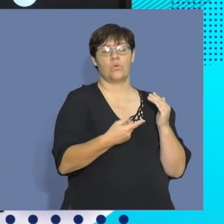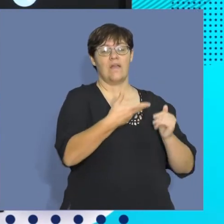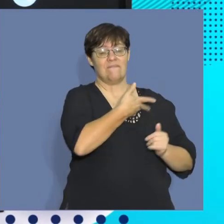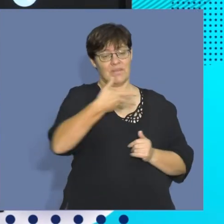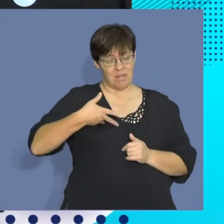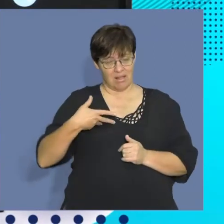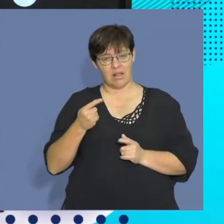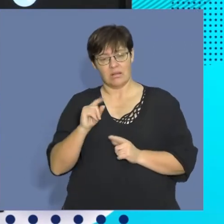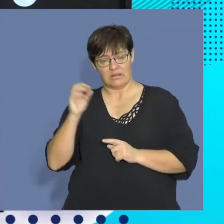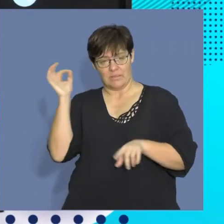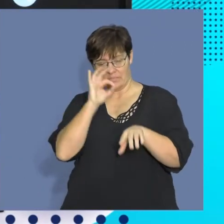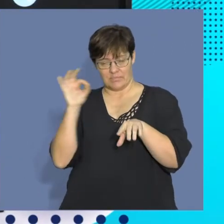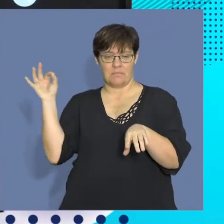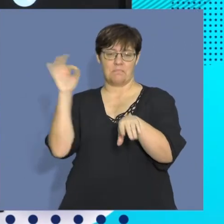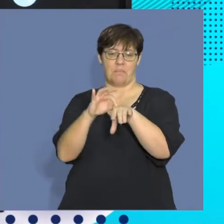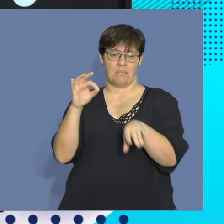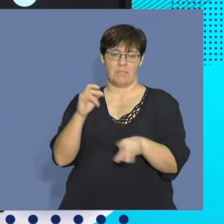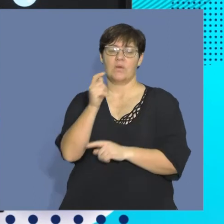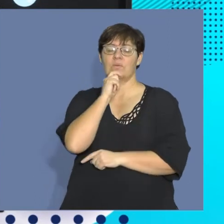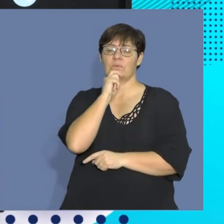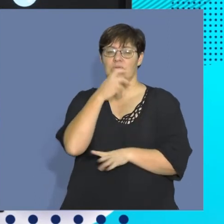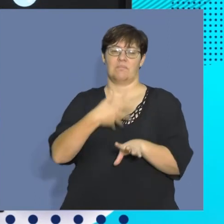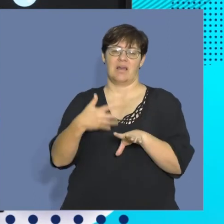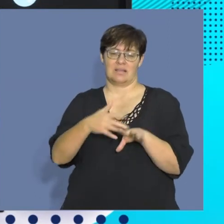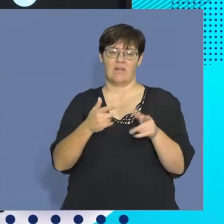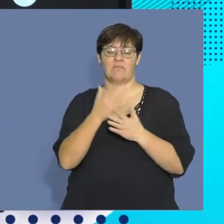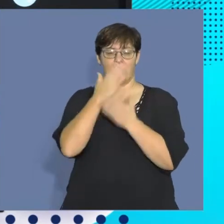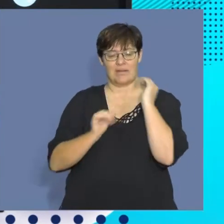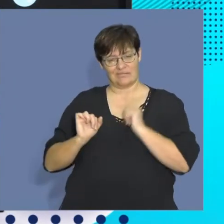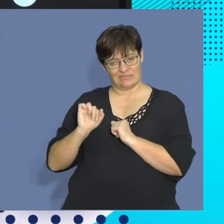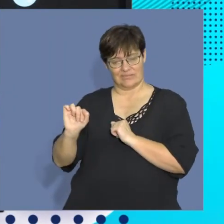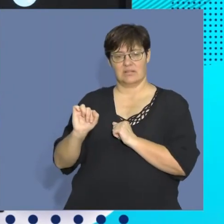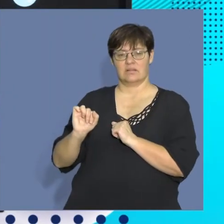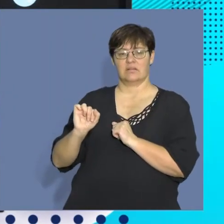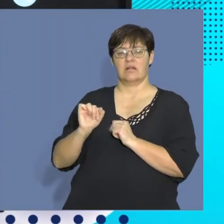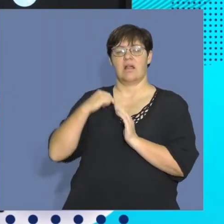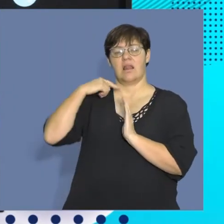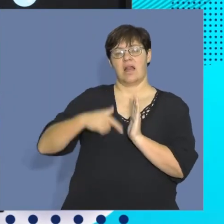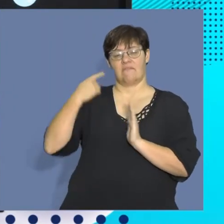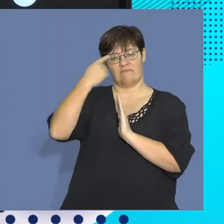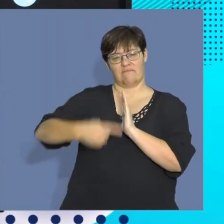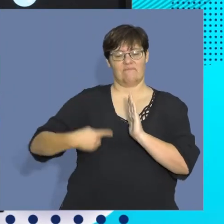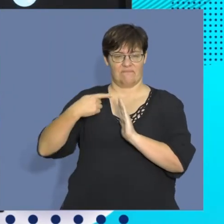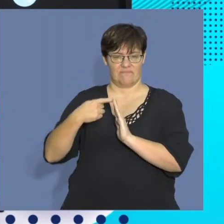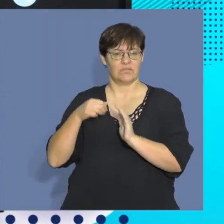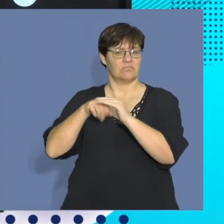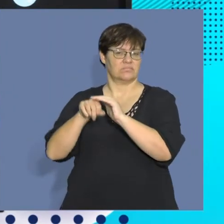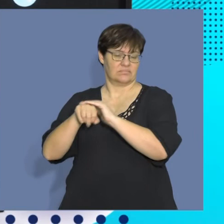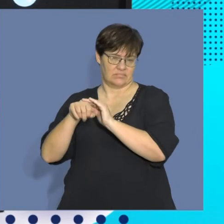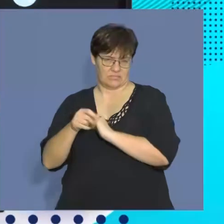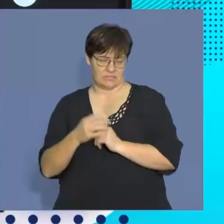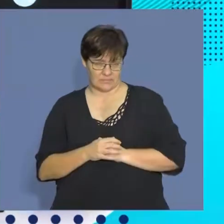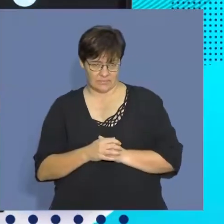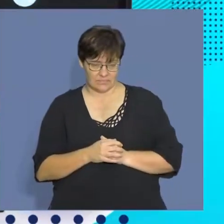only the female Anopheles mosquito that bites humans and uses them as a part of their life cycle to complete